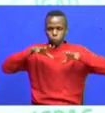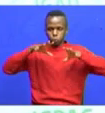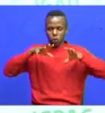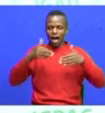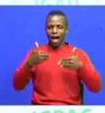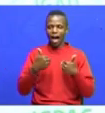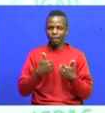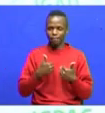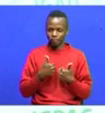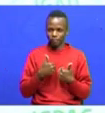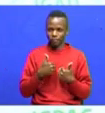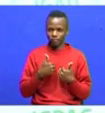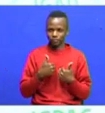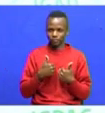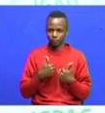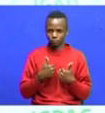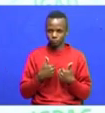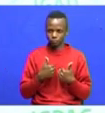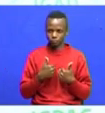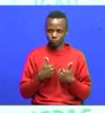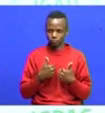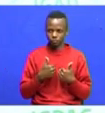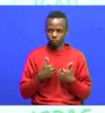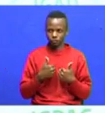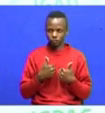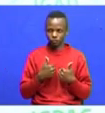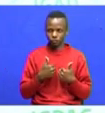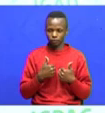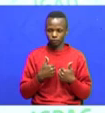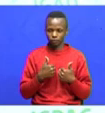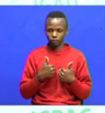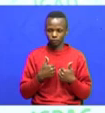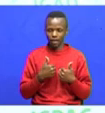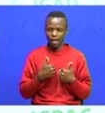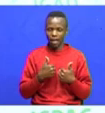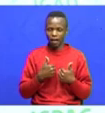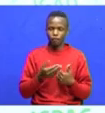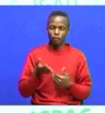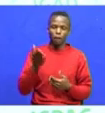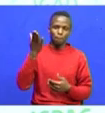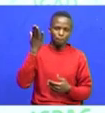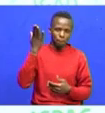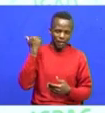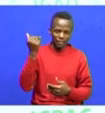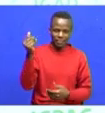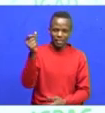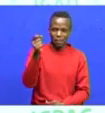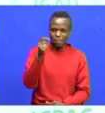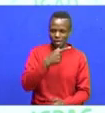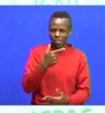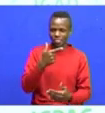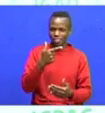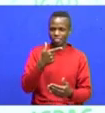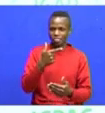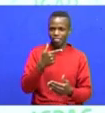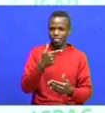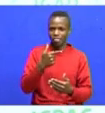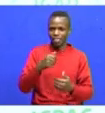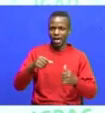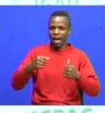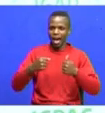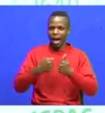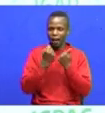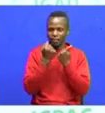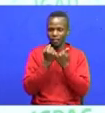actually has been active for the last 3 months and be active till mid